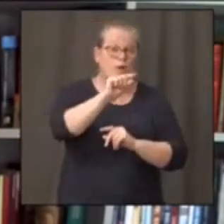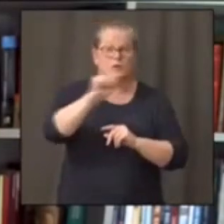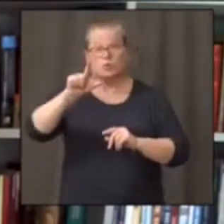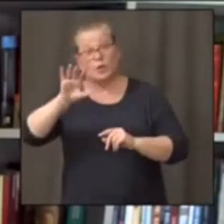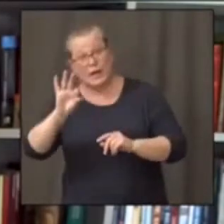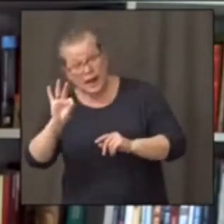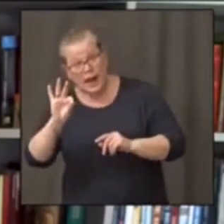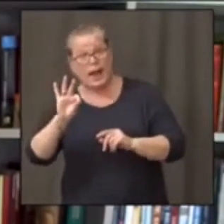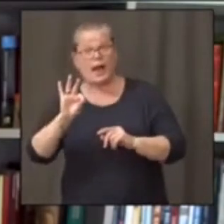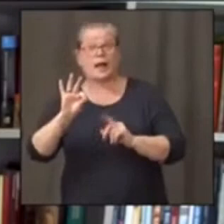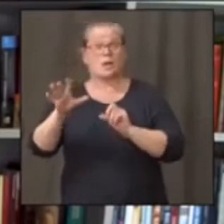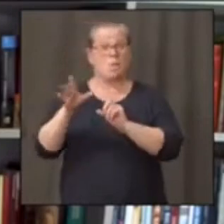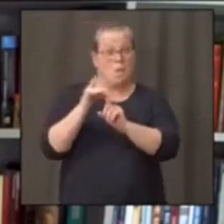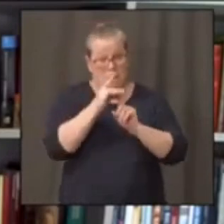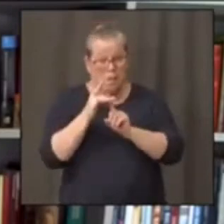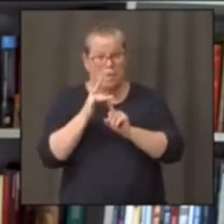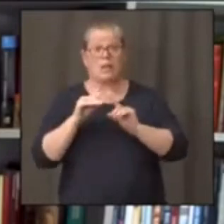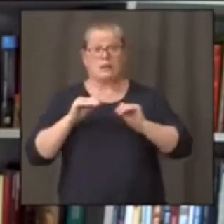to